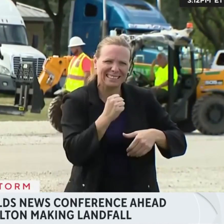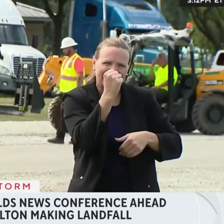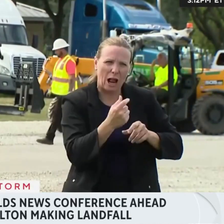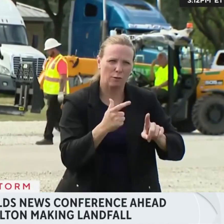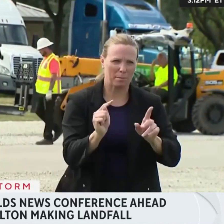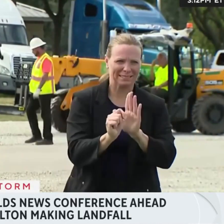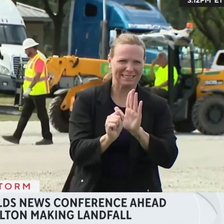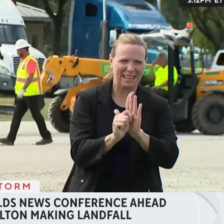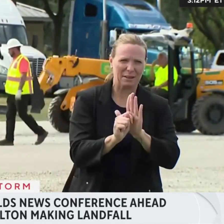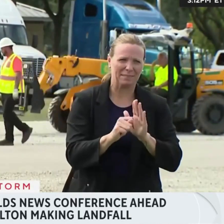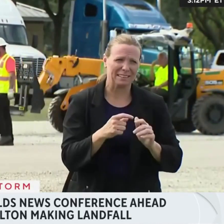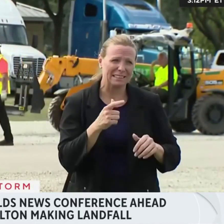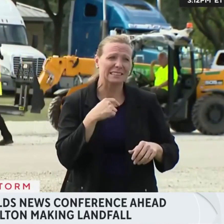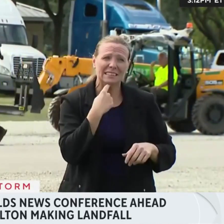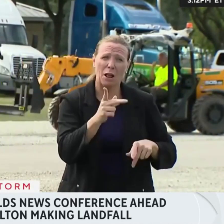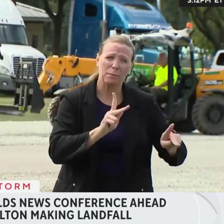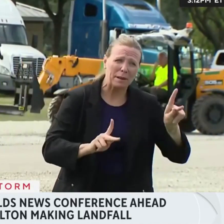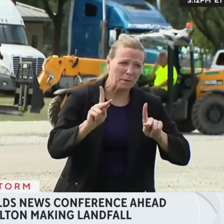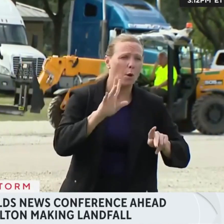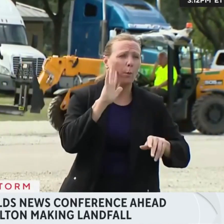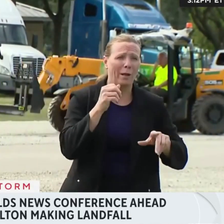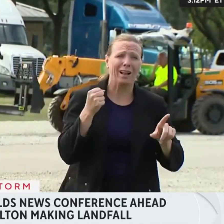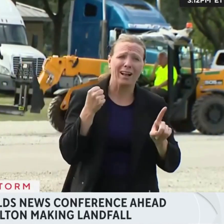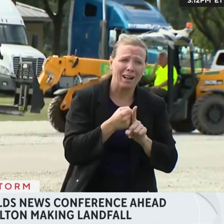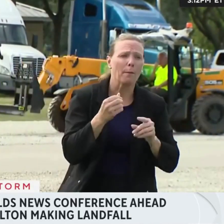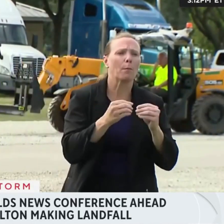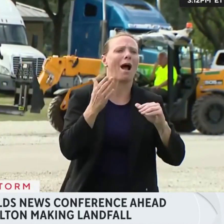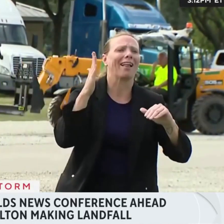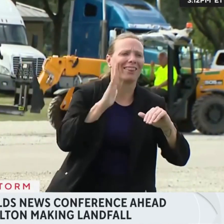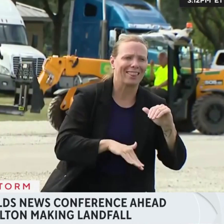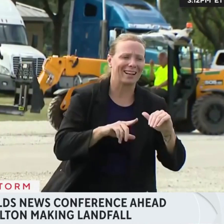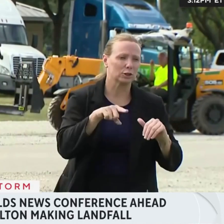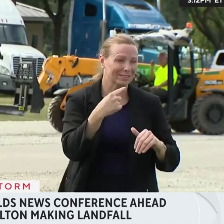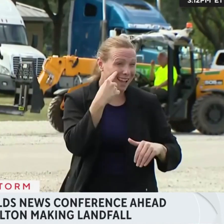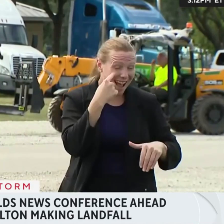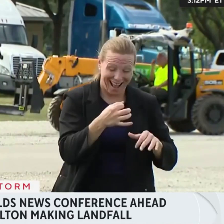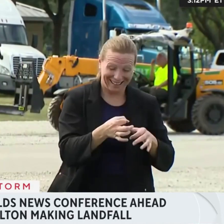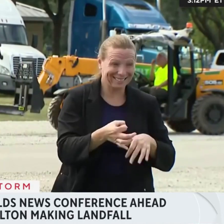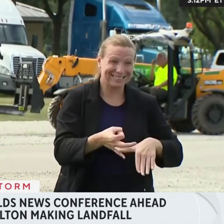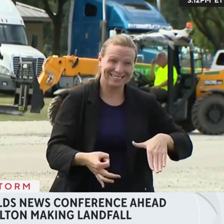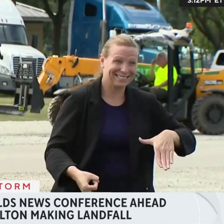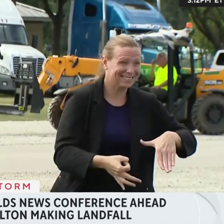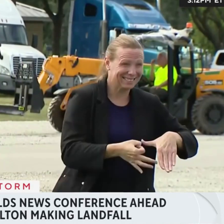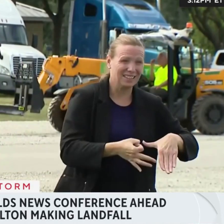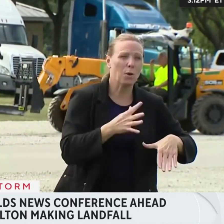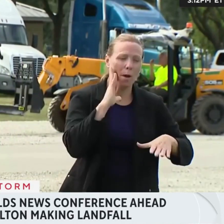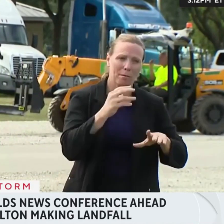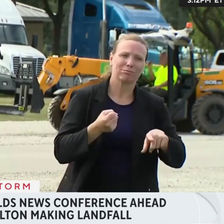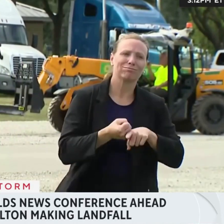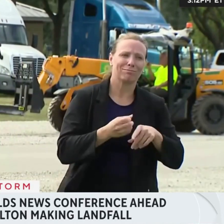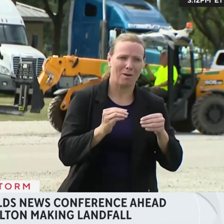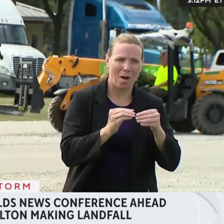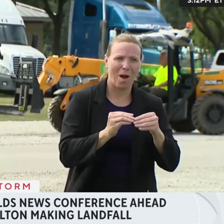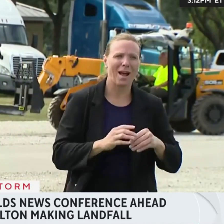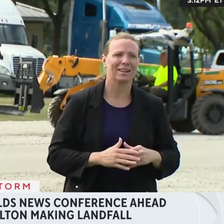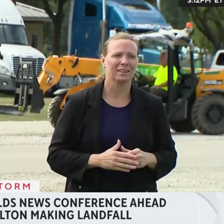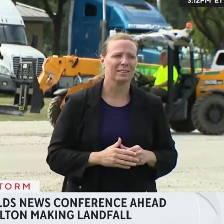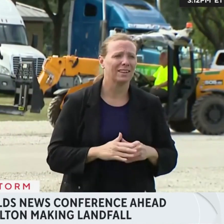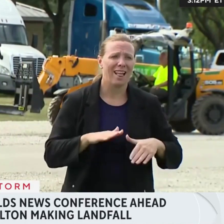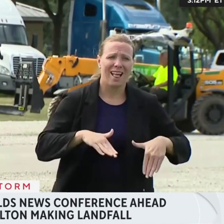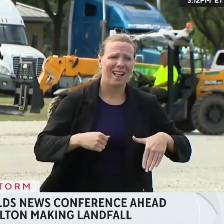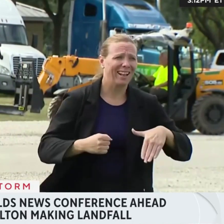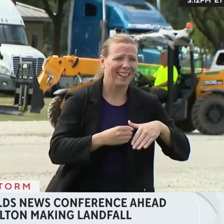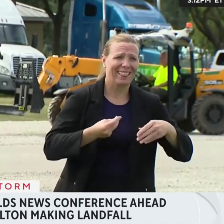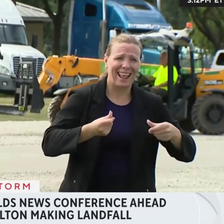there's going to be impacts far beyond wherever the eye of the storm is. Two, you could make landfall anywhere from